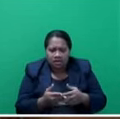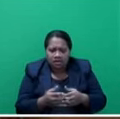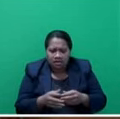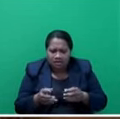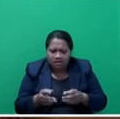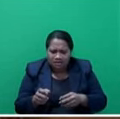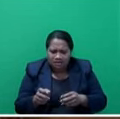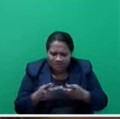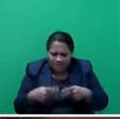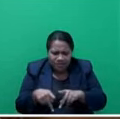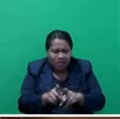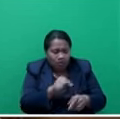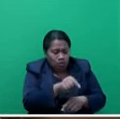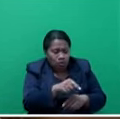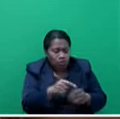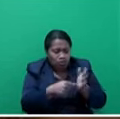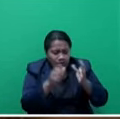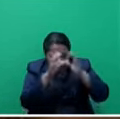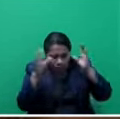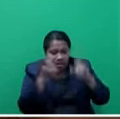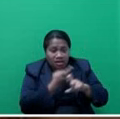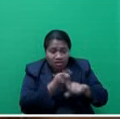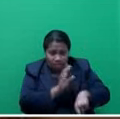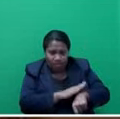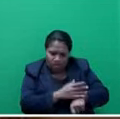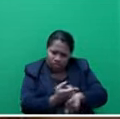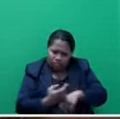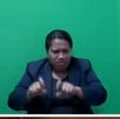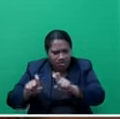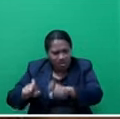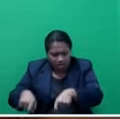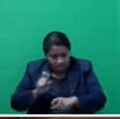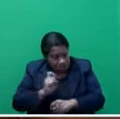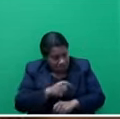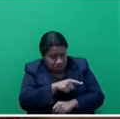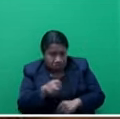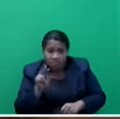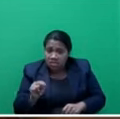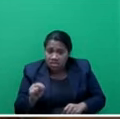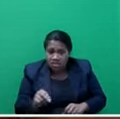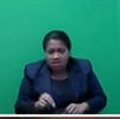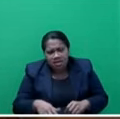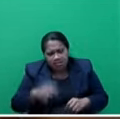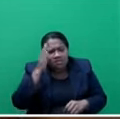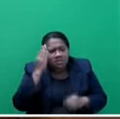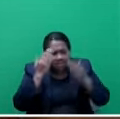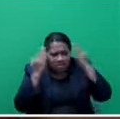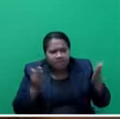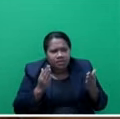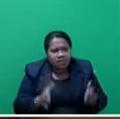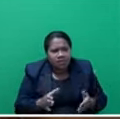Kiribati, should they need it. Mr. Speaker, look anywhere in the world and you will not find